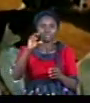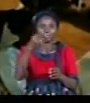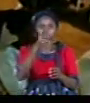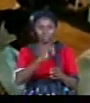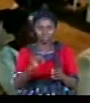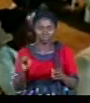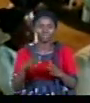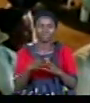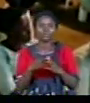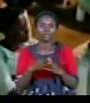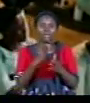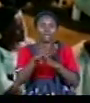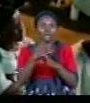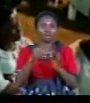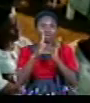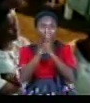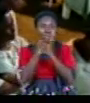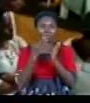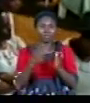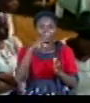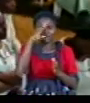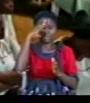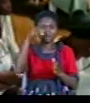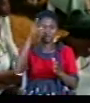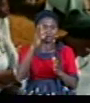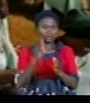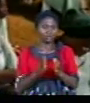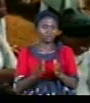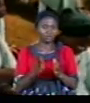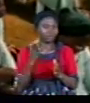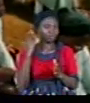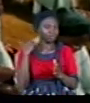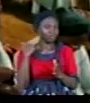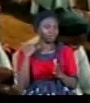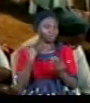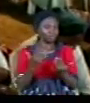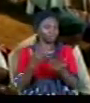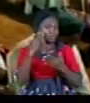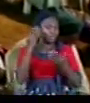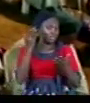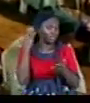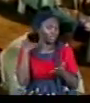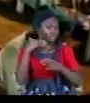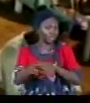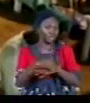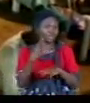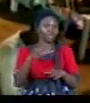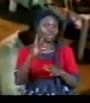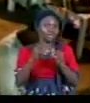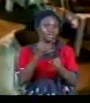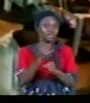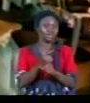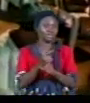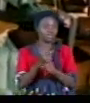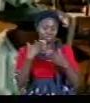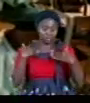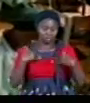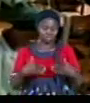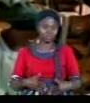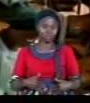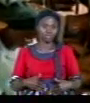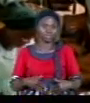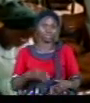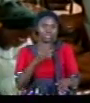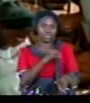man of God, last night, the 8 years growth, the body itching, the skin disease,